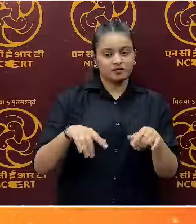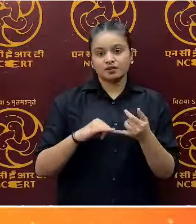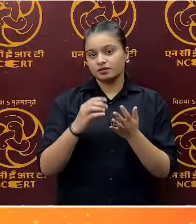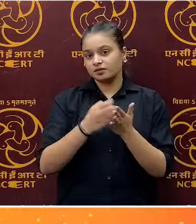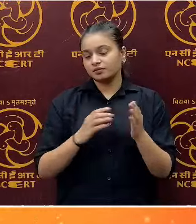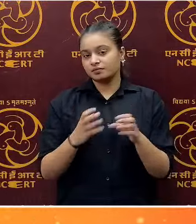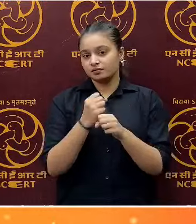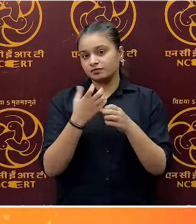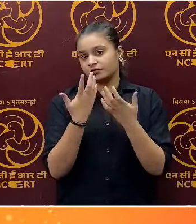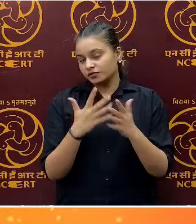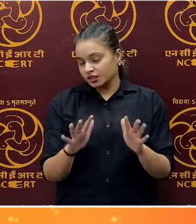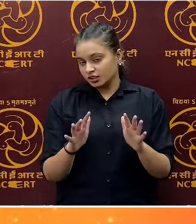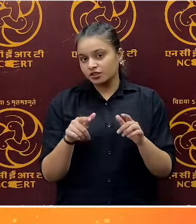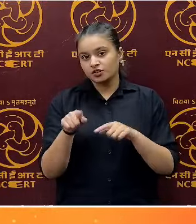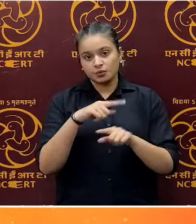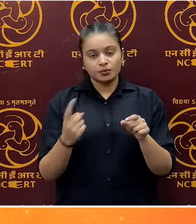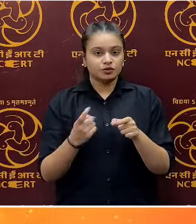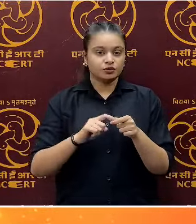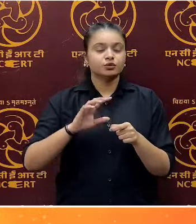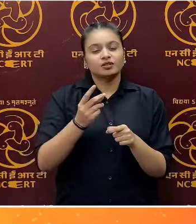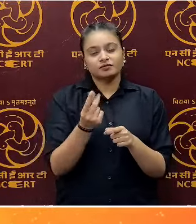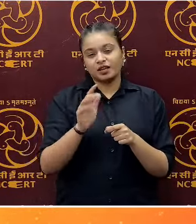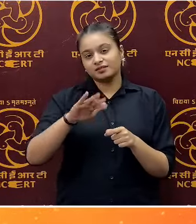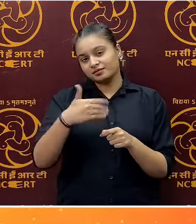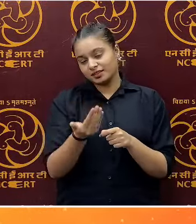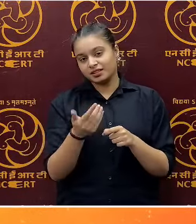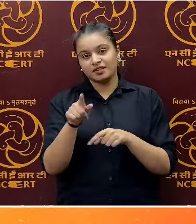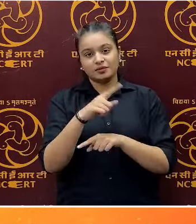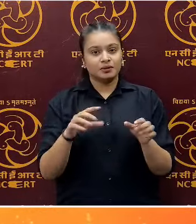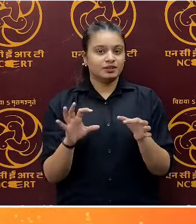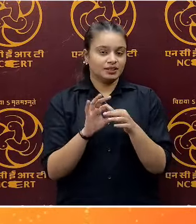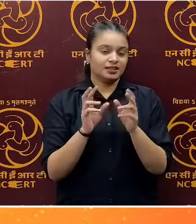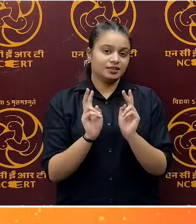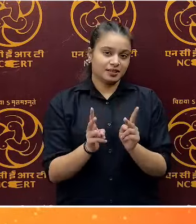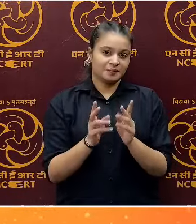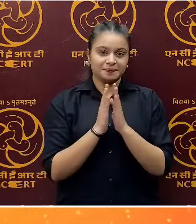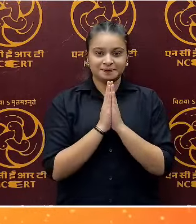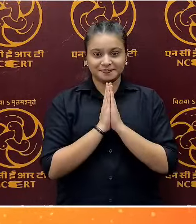Harpreet Kaur, signing off, and we'll join you very soon. Stay tuned. Namaskar.